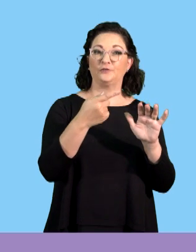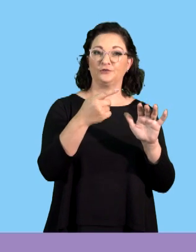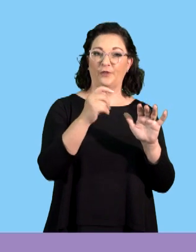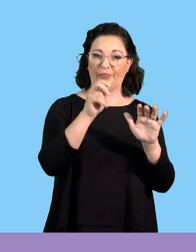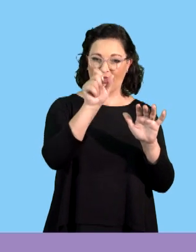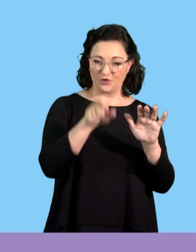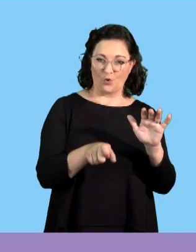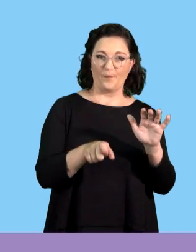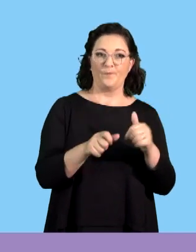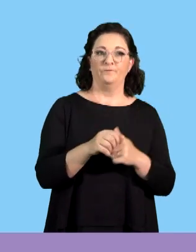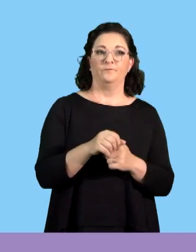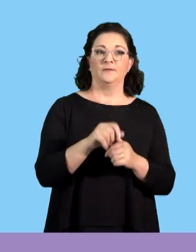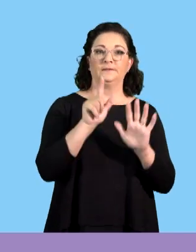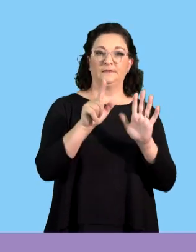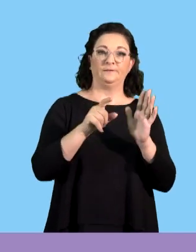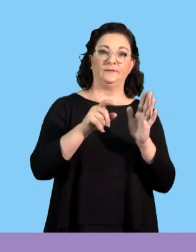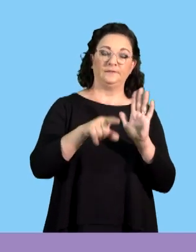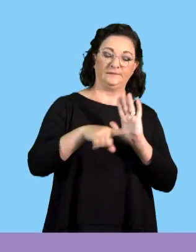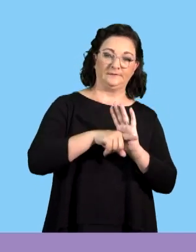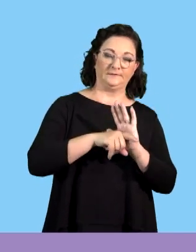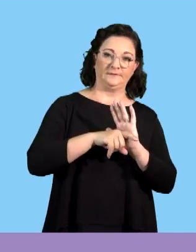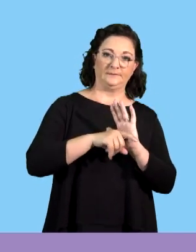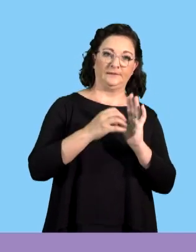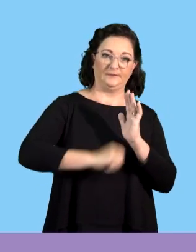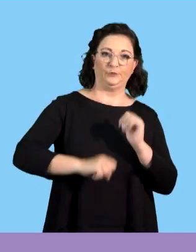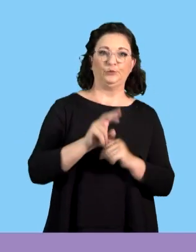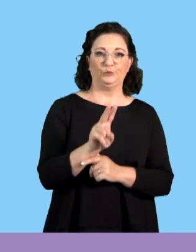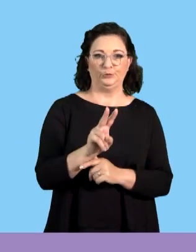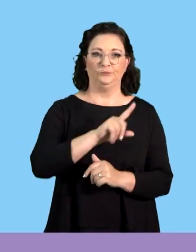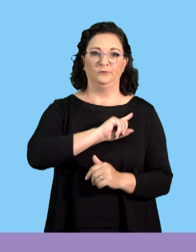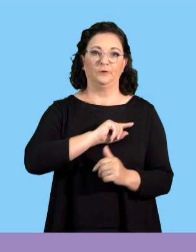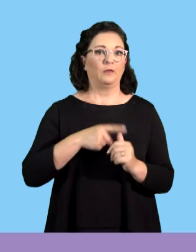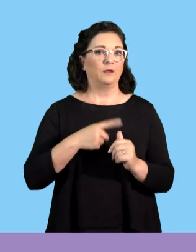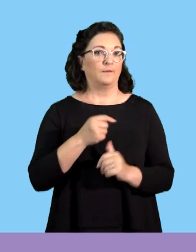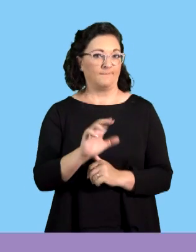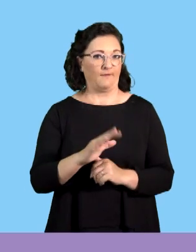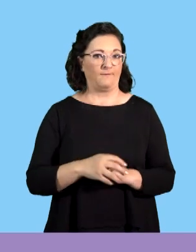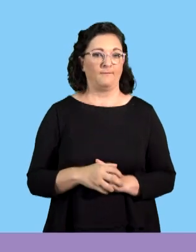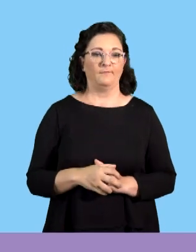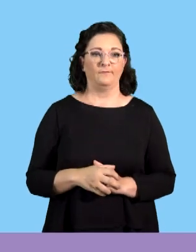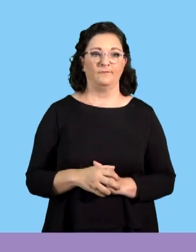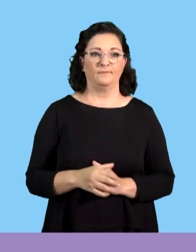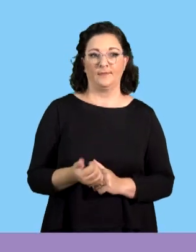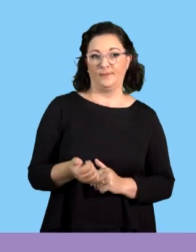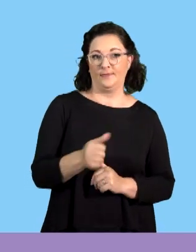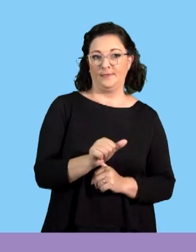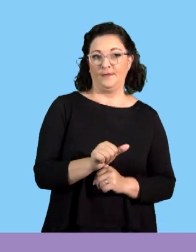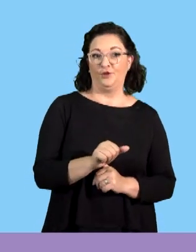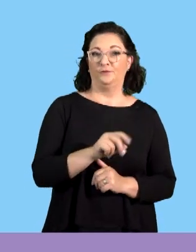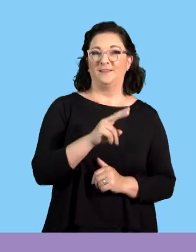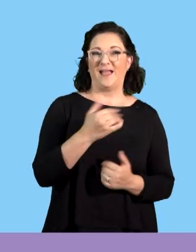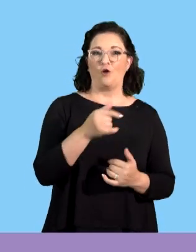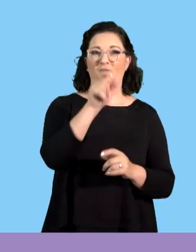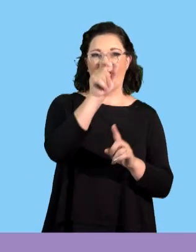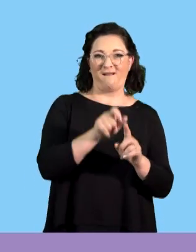7 thousands, subtract 2 thousands, which gives us 5 thousands. Then we go and